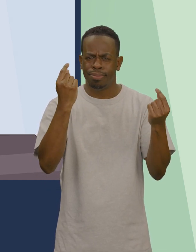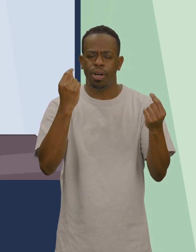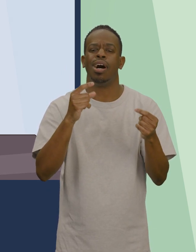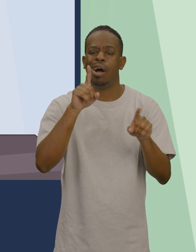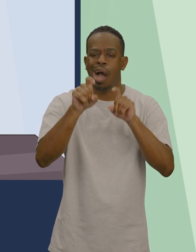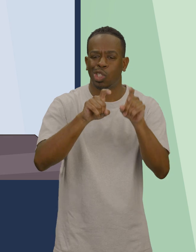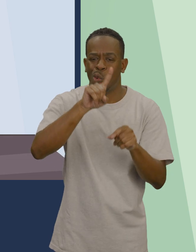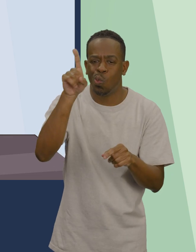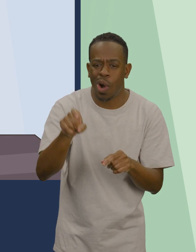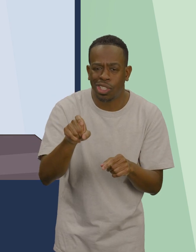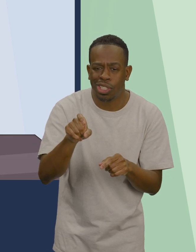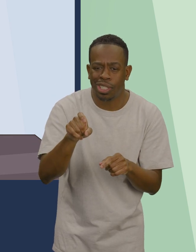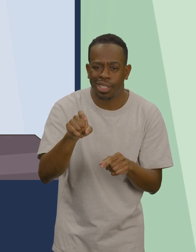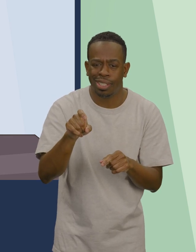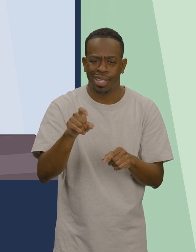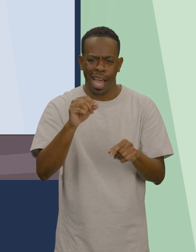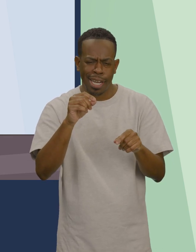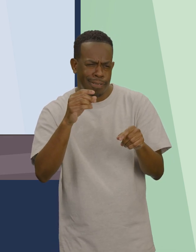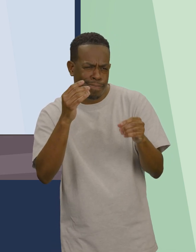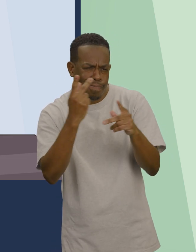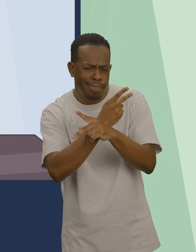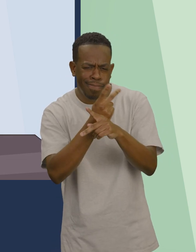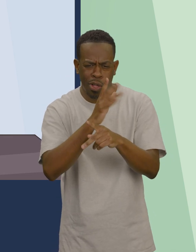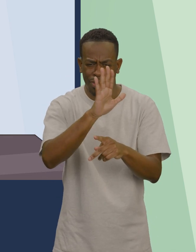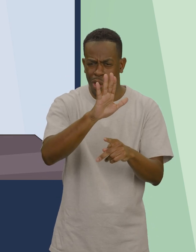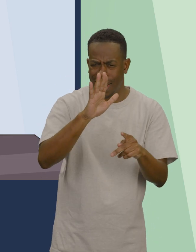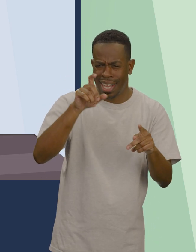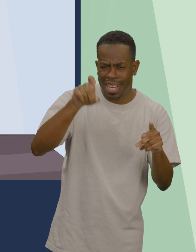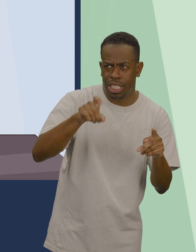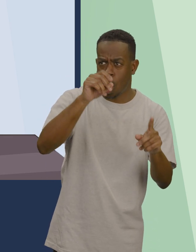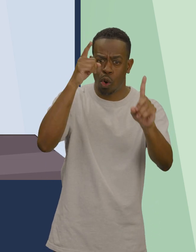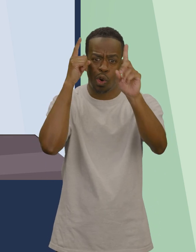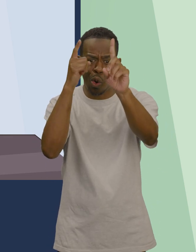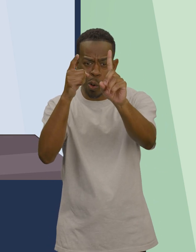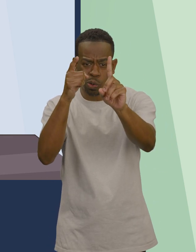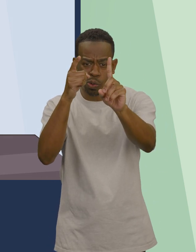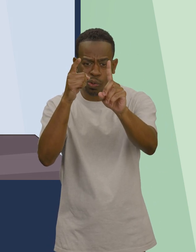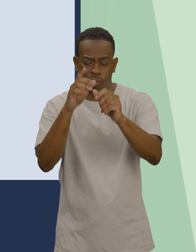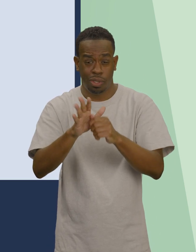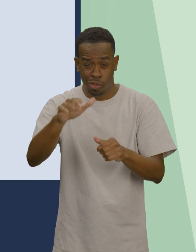is designed to ask questions, dig deep, and discover their needs and